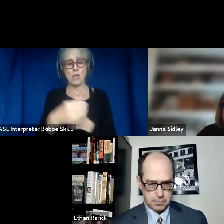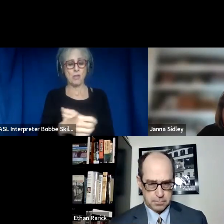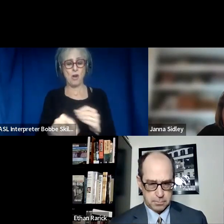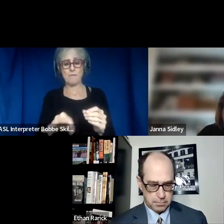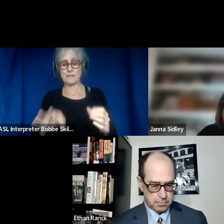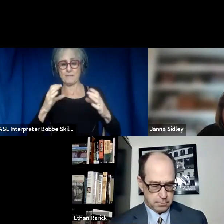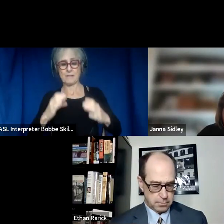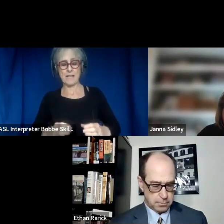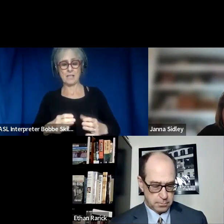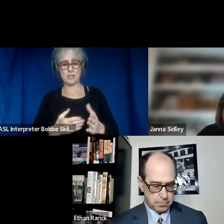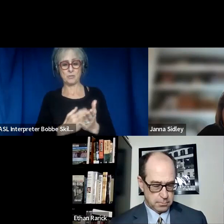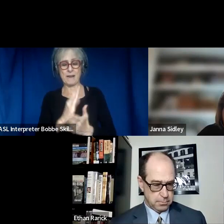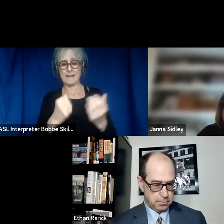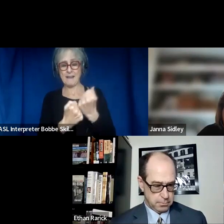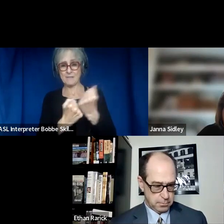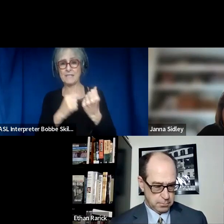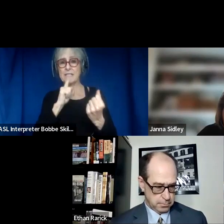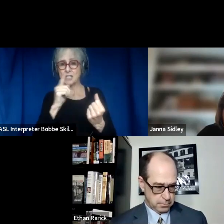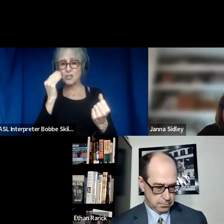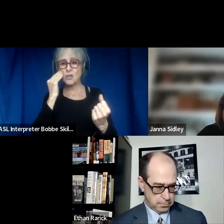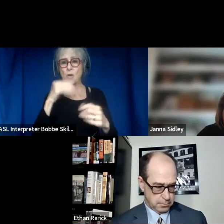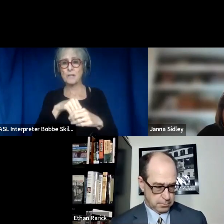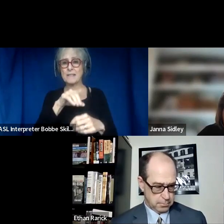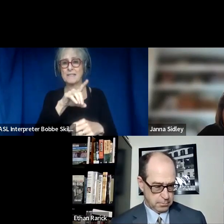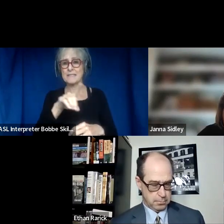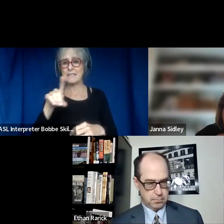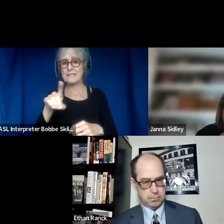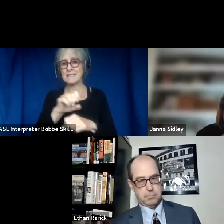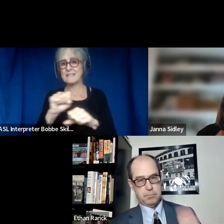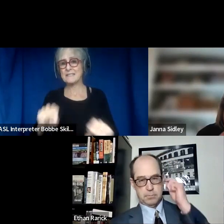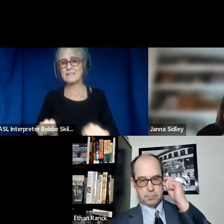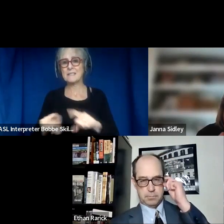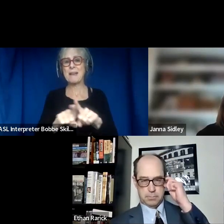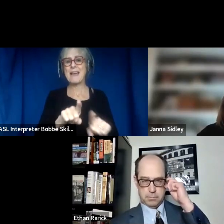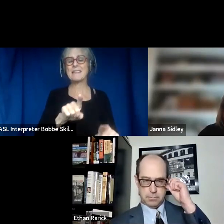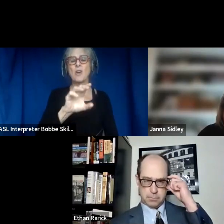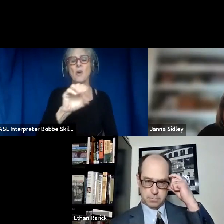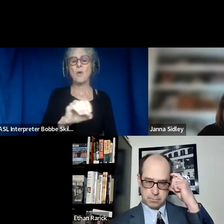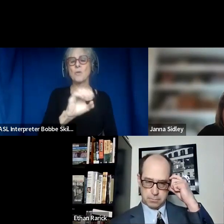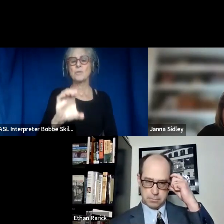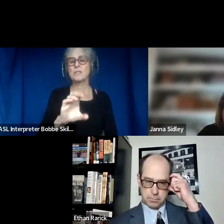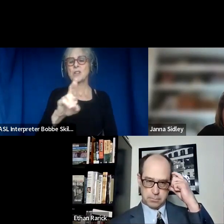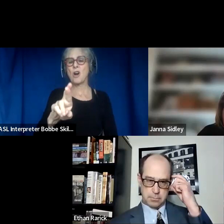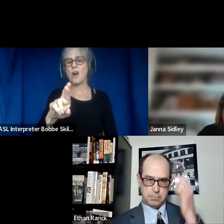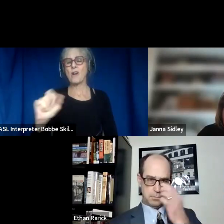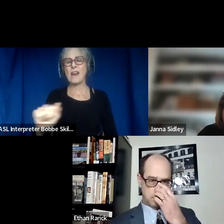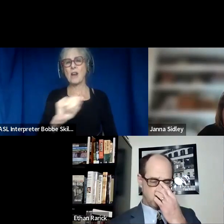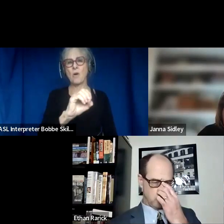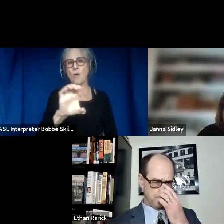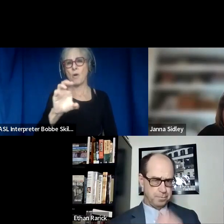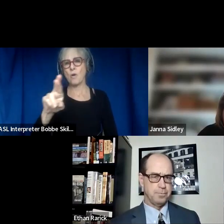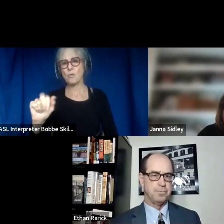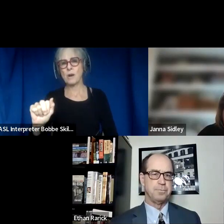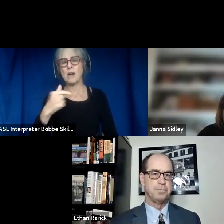Rights Advocacy is known in the developmental disabilities system as OCRA or OCRA. We